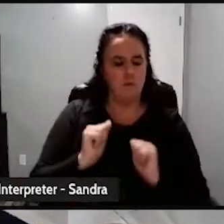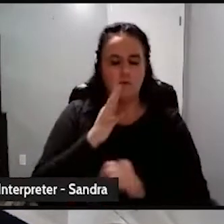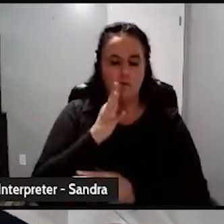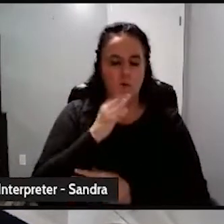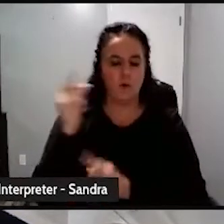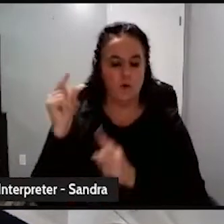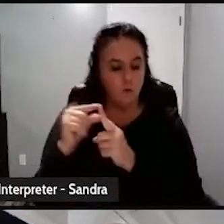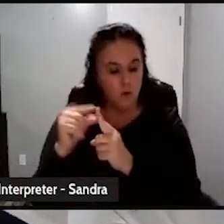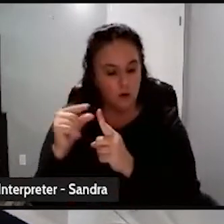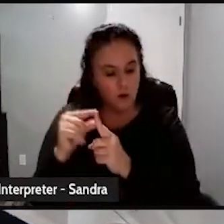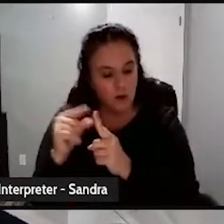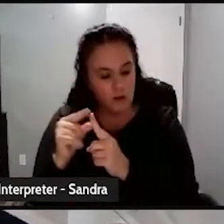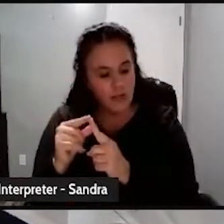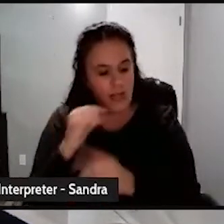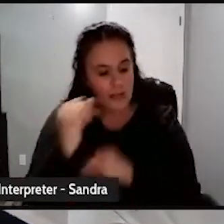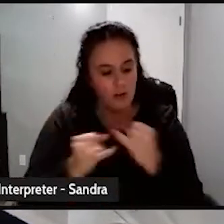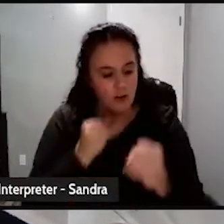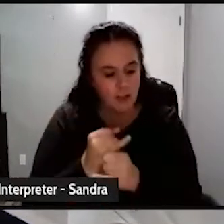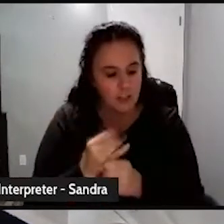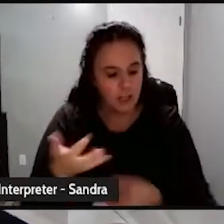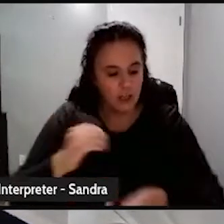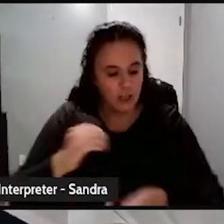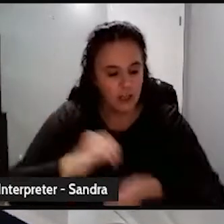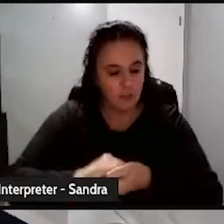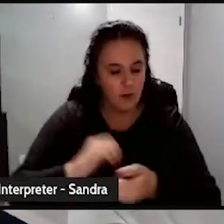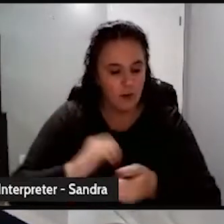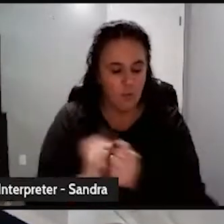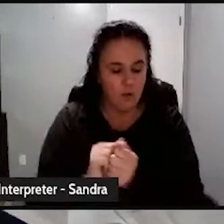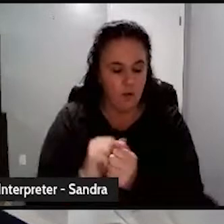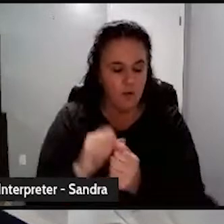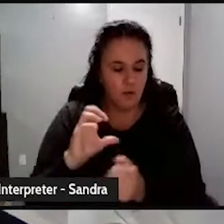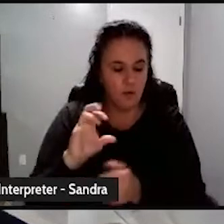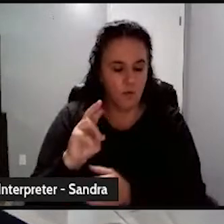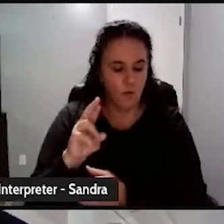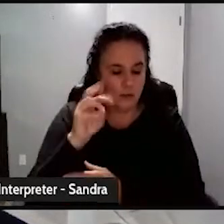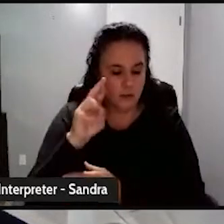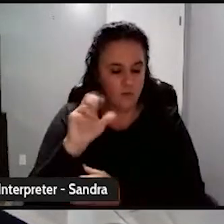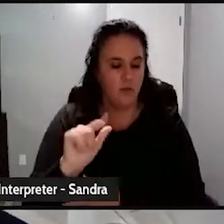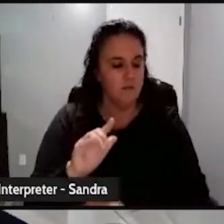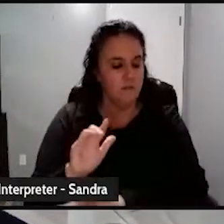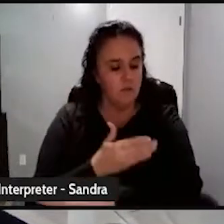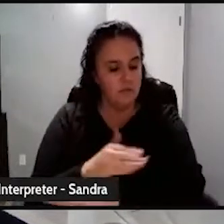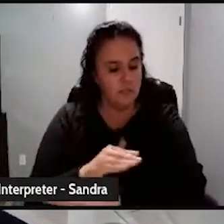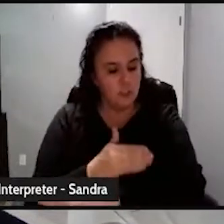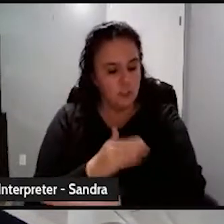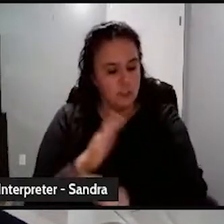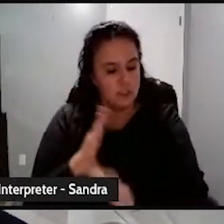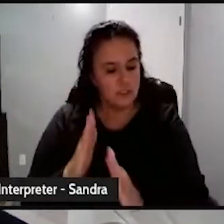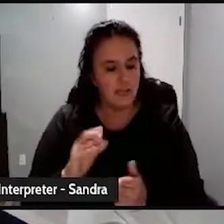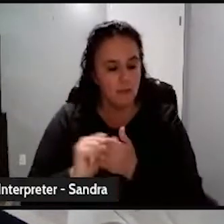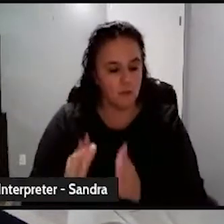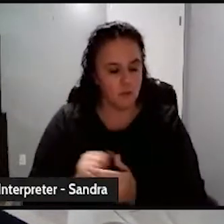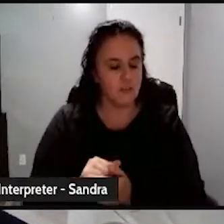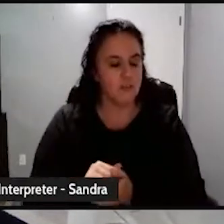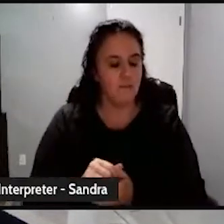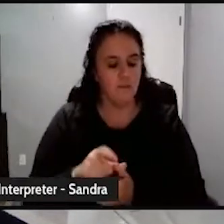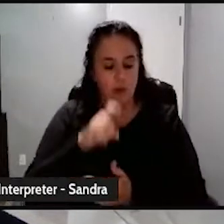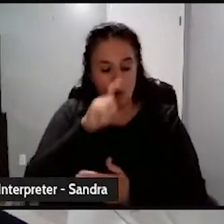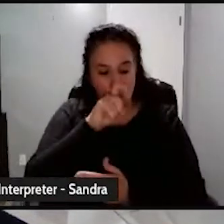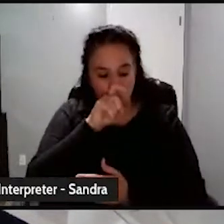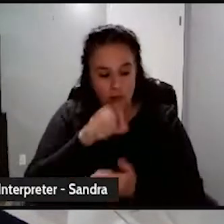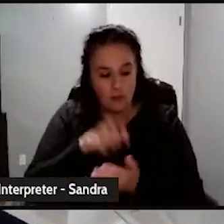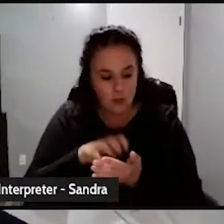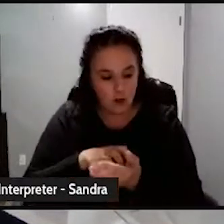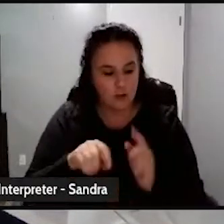weirdos. She has produced independent performance and art department heavy short films